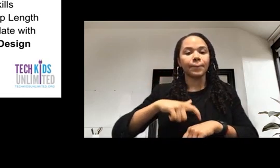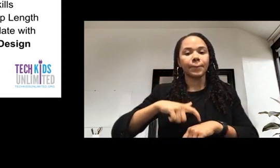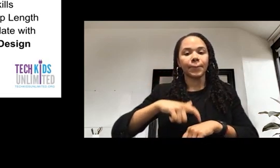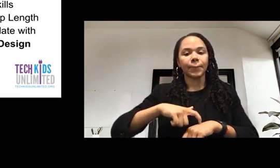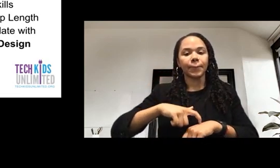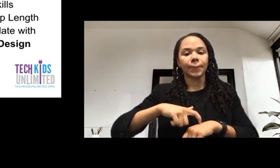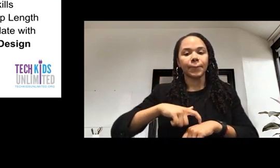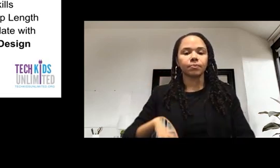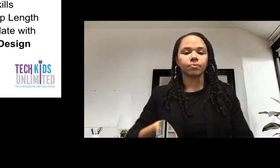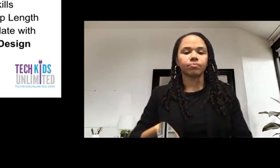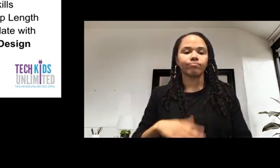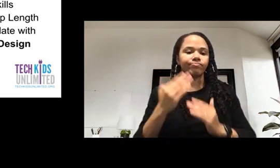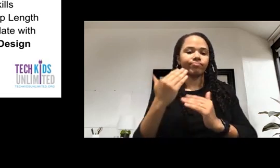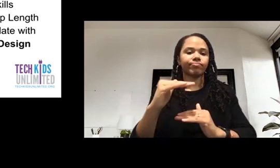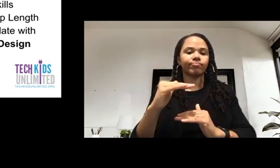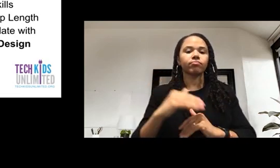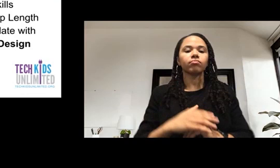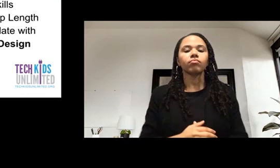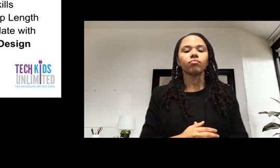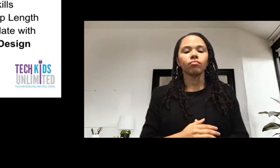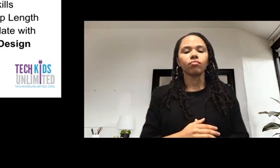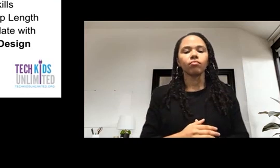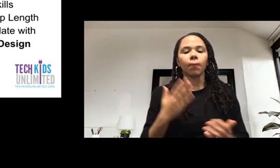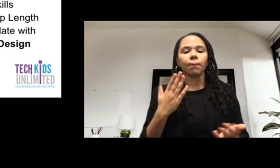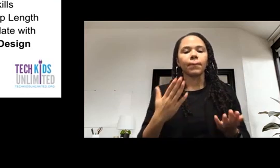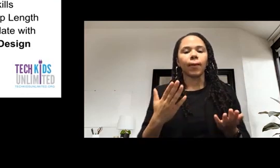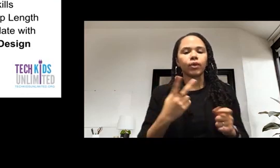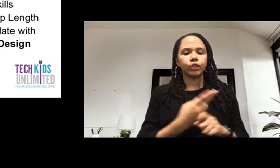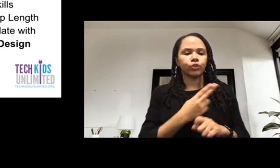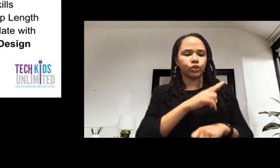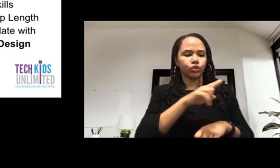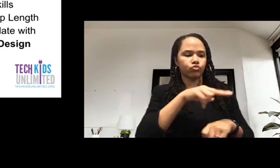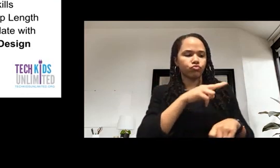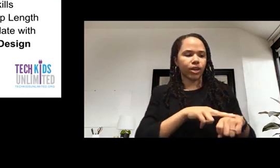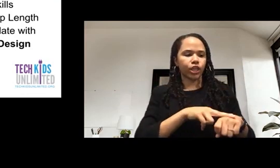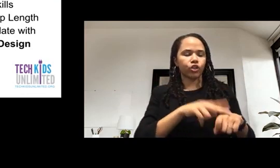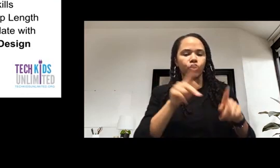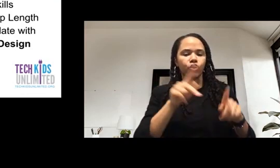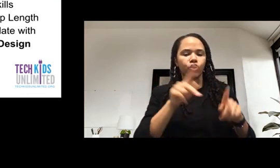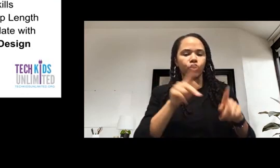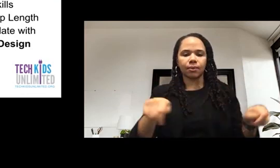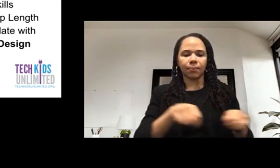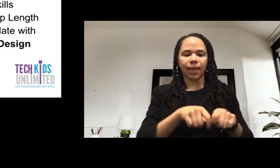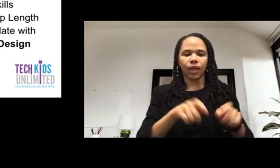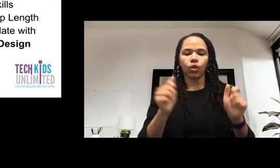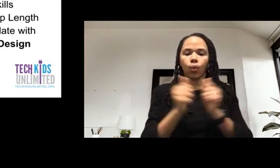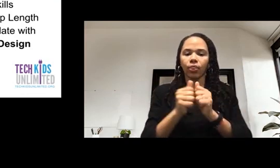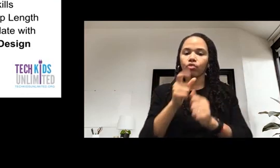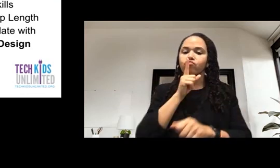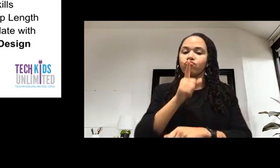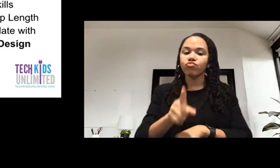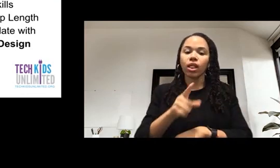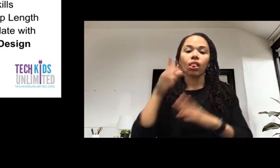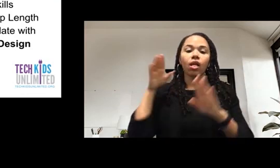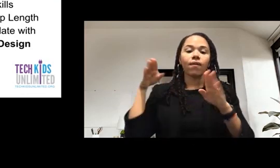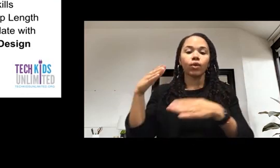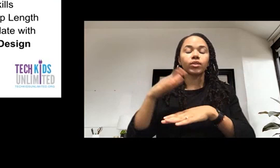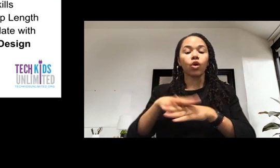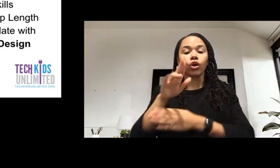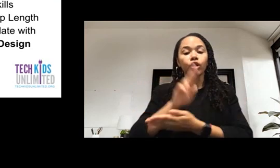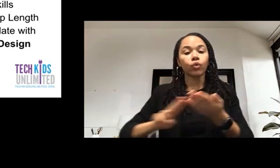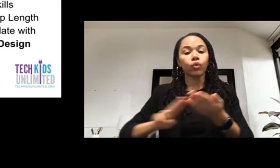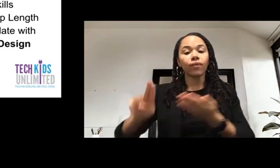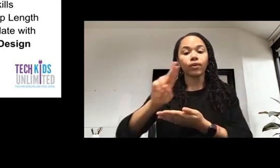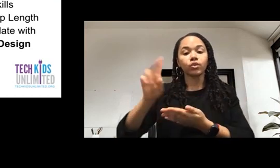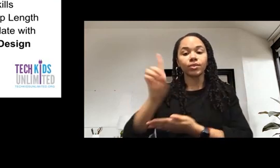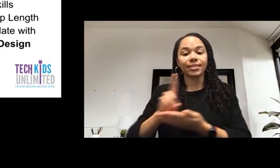what if we really infused our regular curriculum template with a real focus on universal design? What would happen?